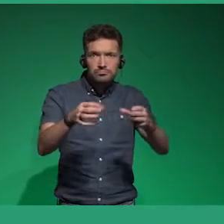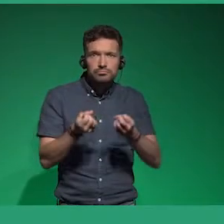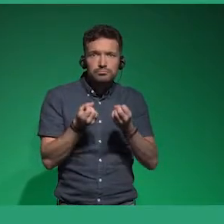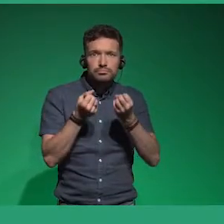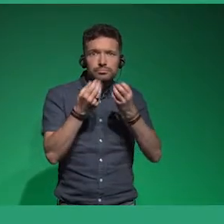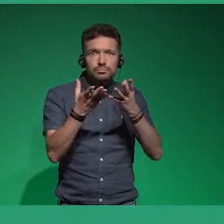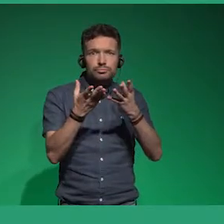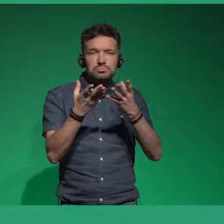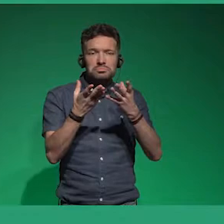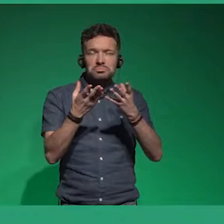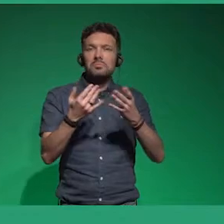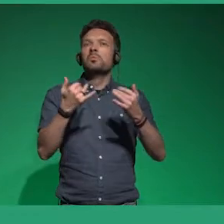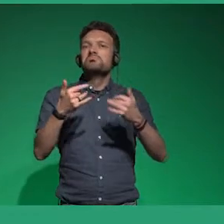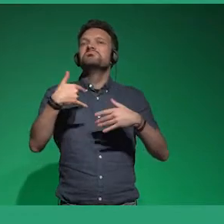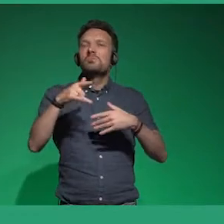coffee